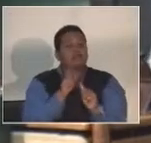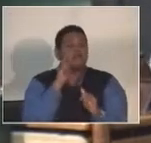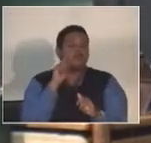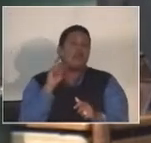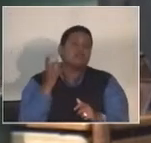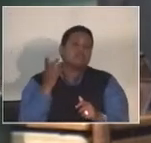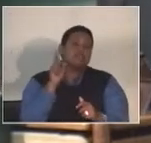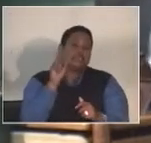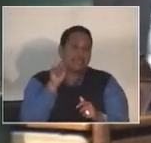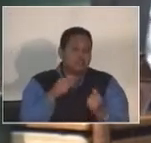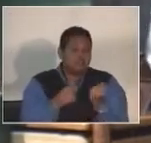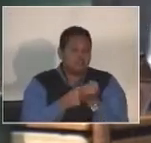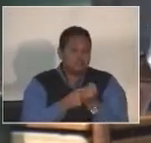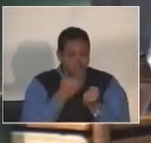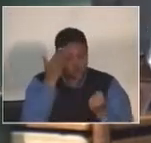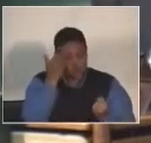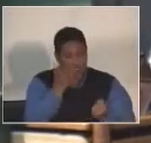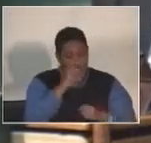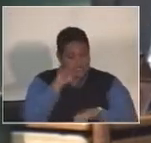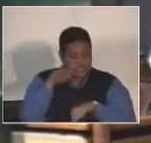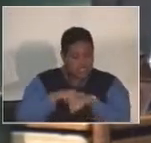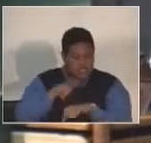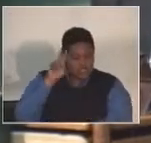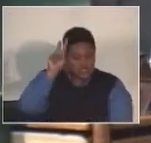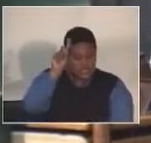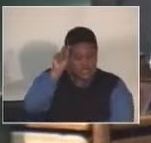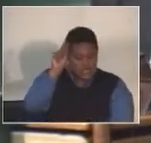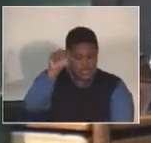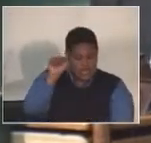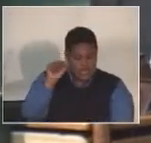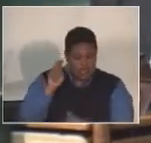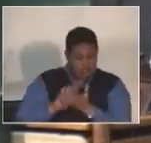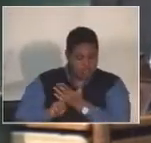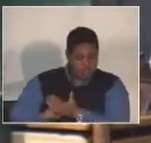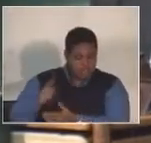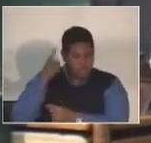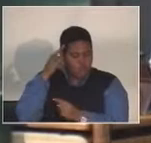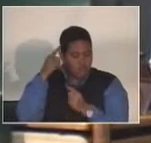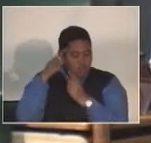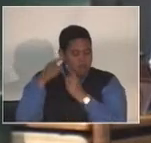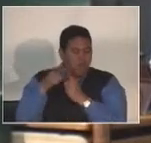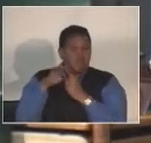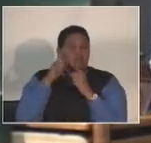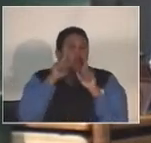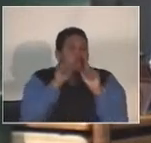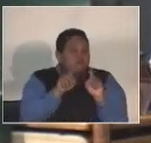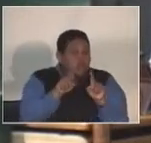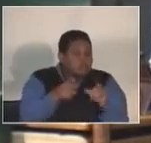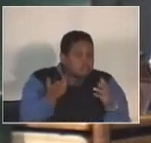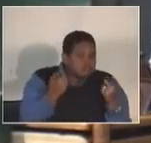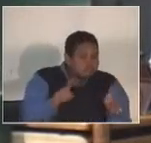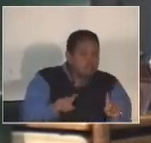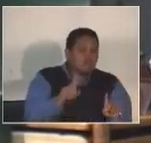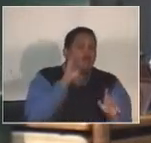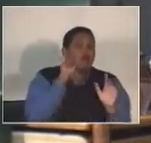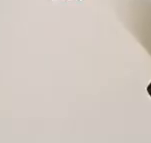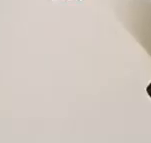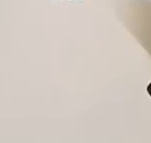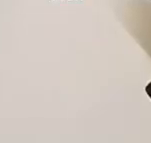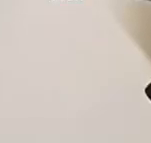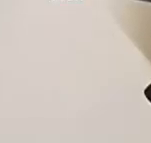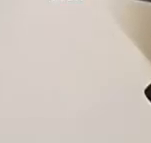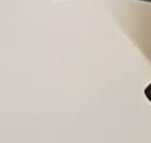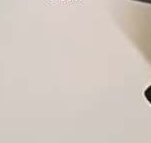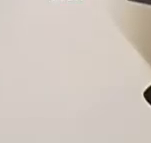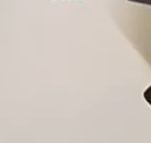bank to be known as the National DNA Register for the purposes of forensic investigation and human identification.